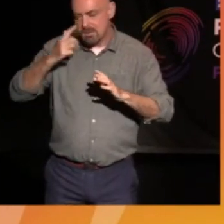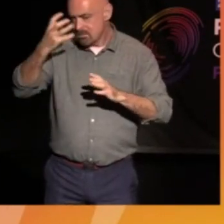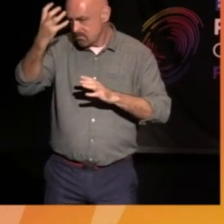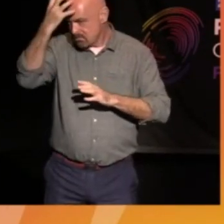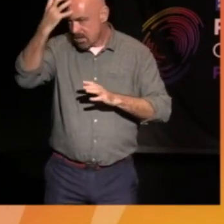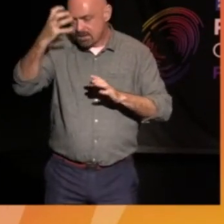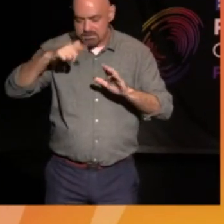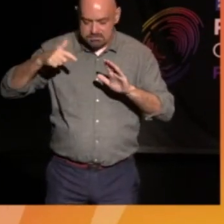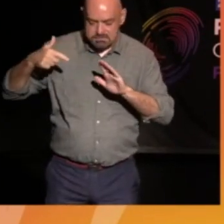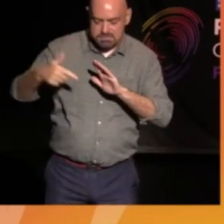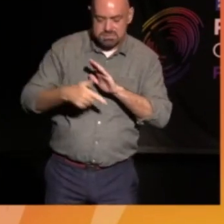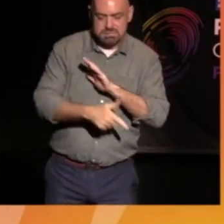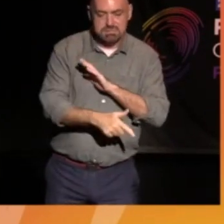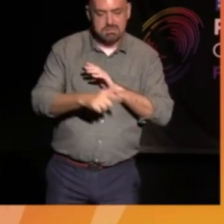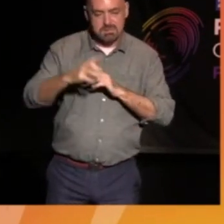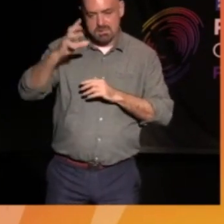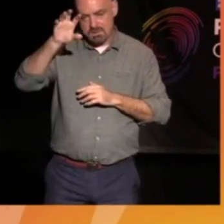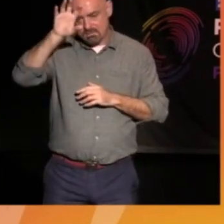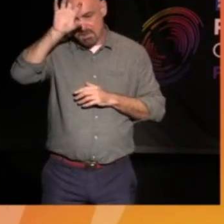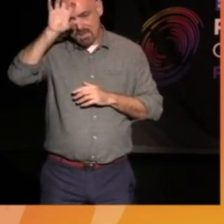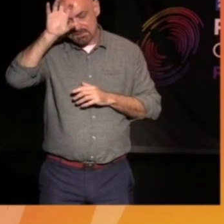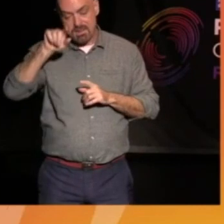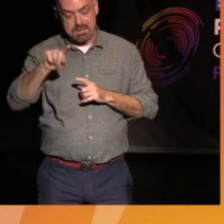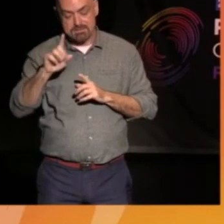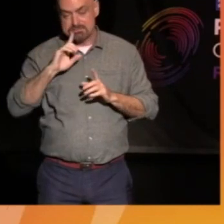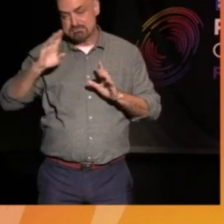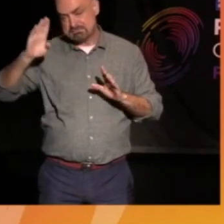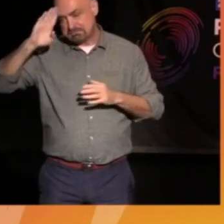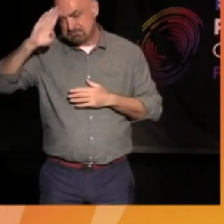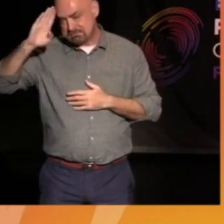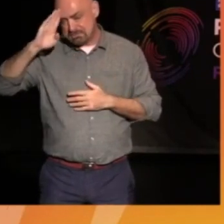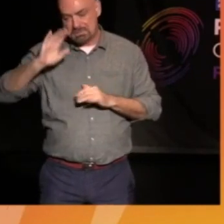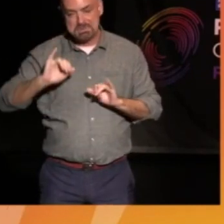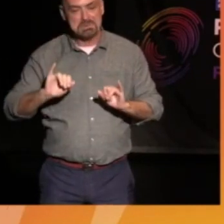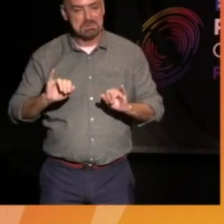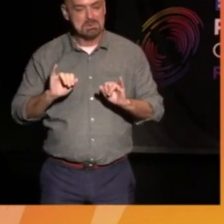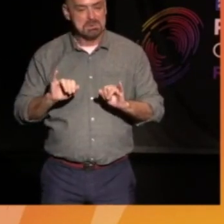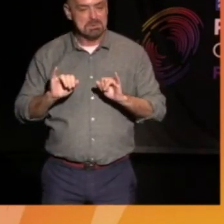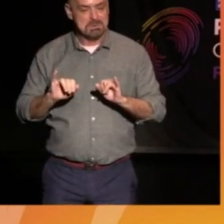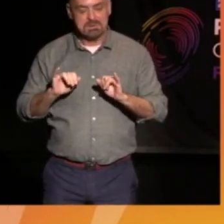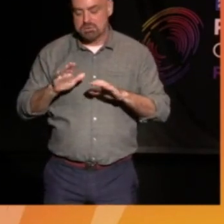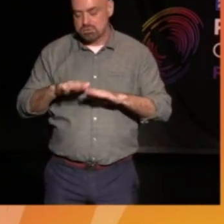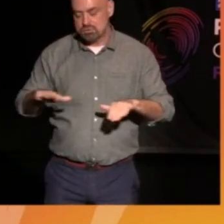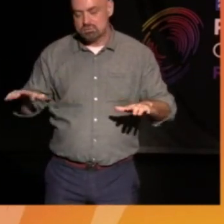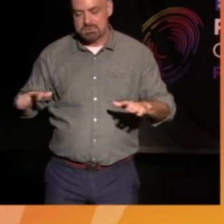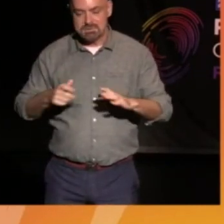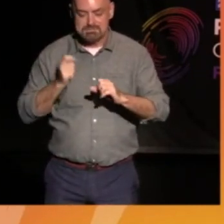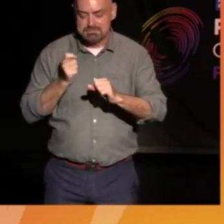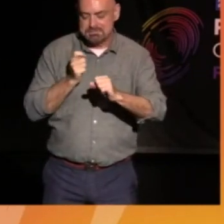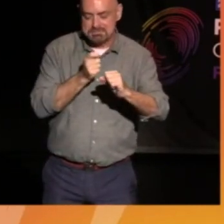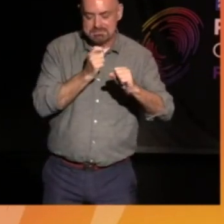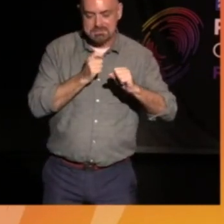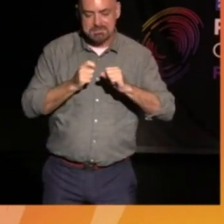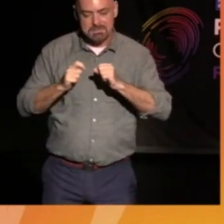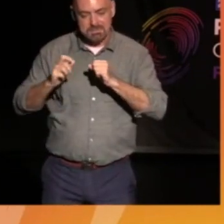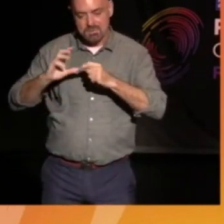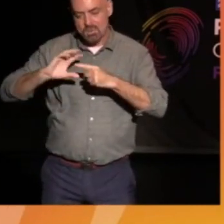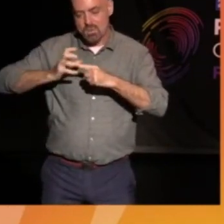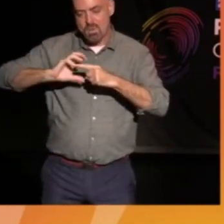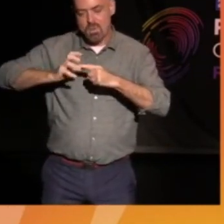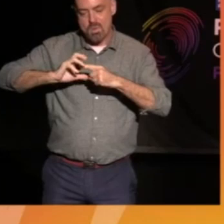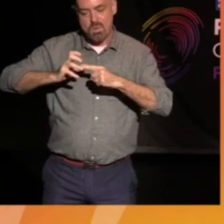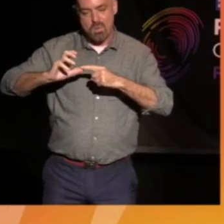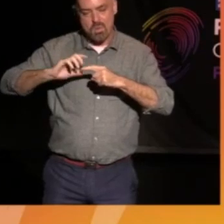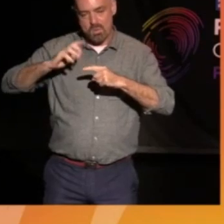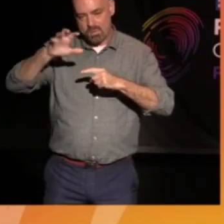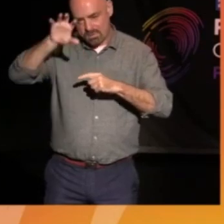is extremely hazardous industry where large number of children are working in gold mines.